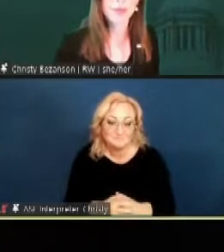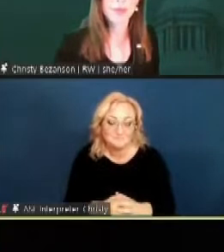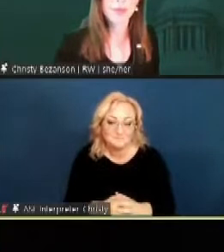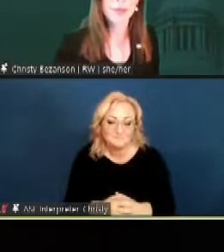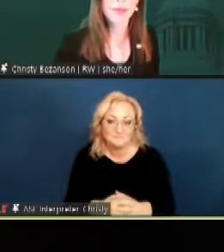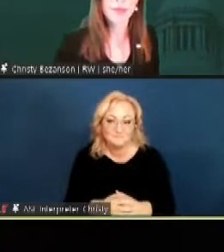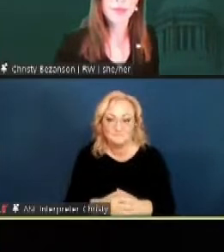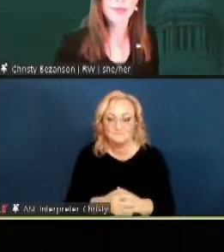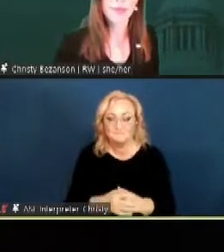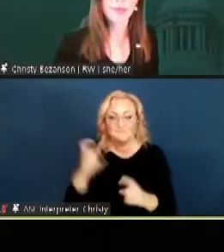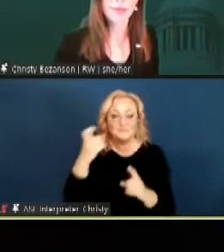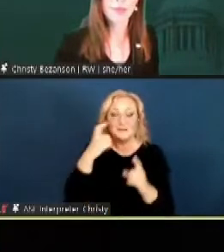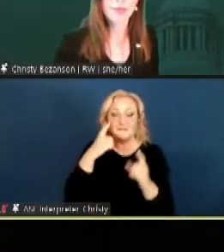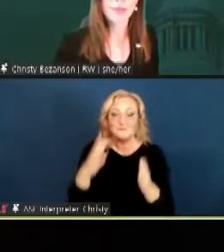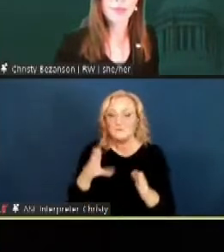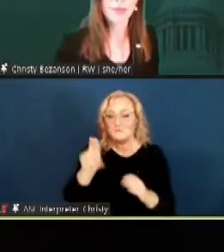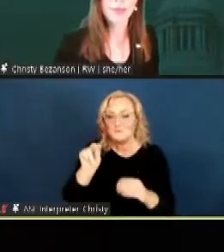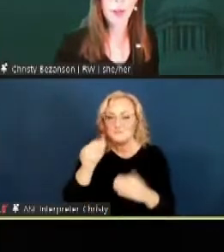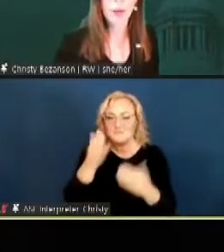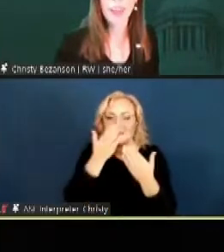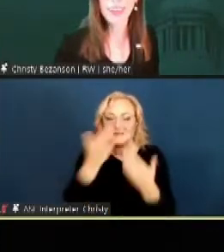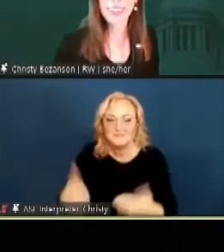No, thank you.